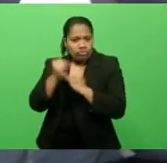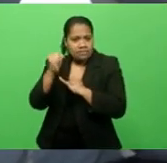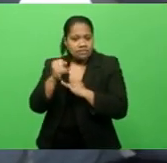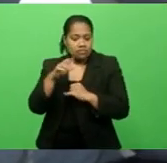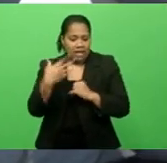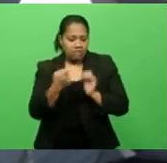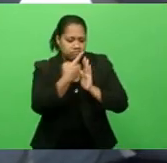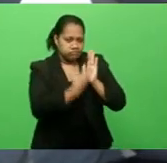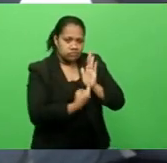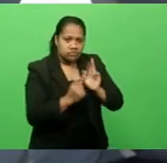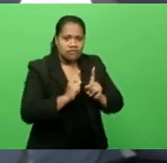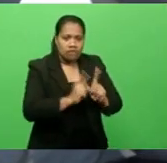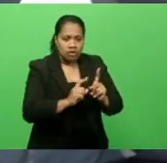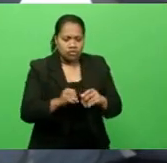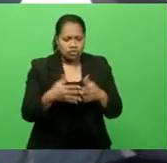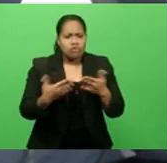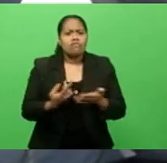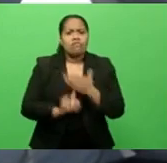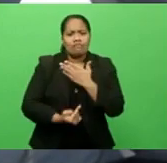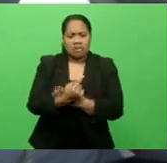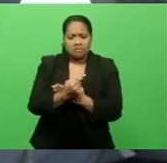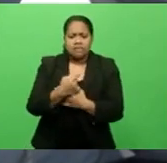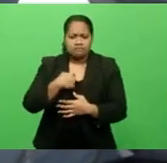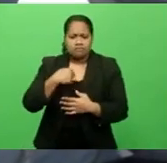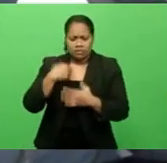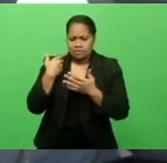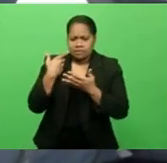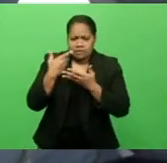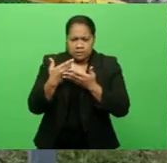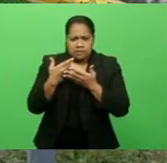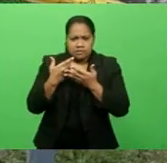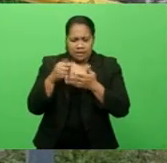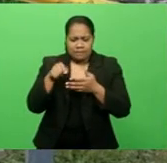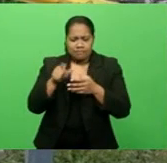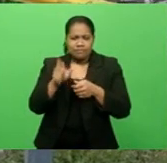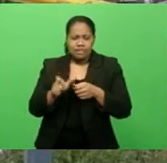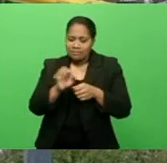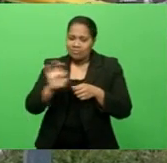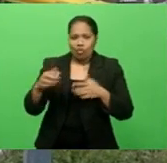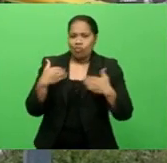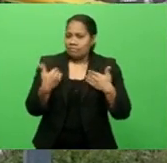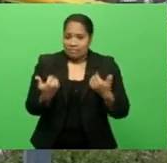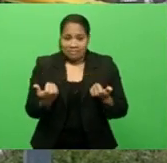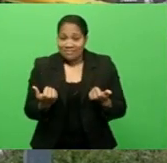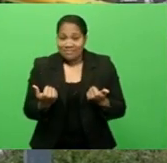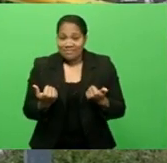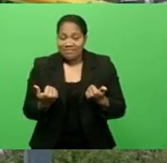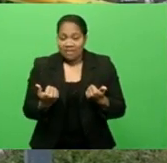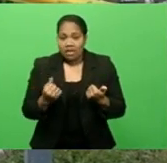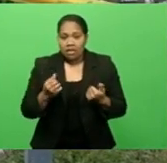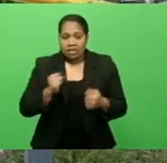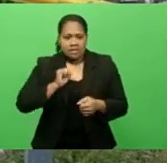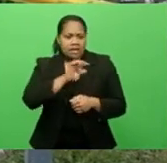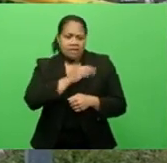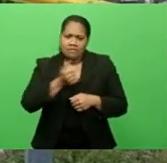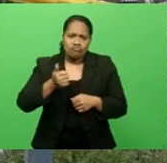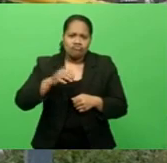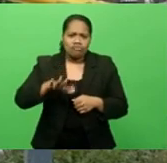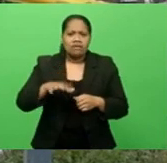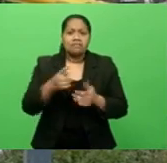we've known for quite a while that this person was not well, and staff had already